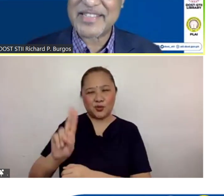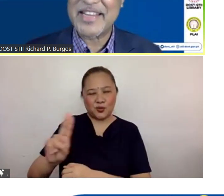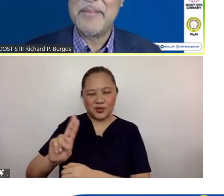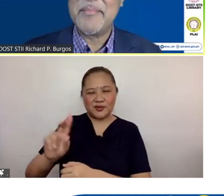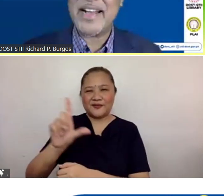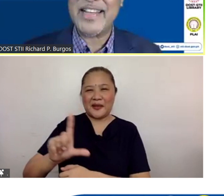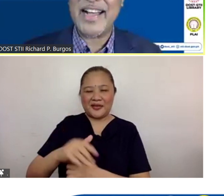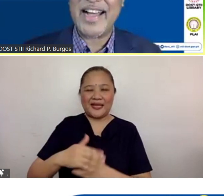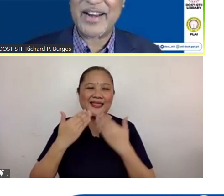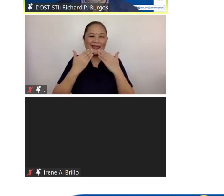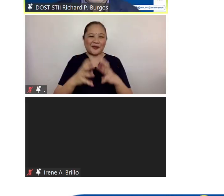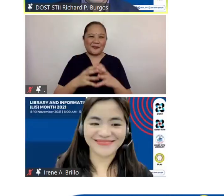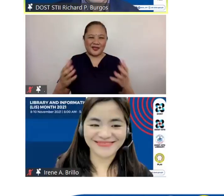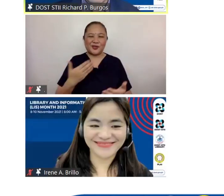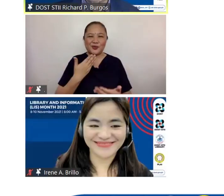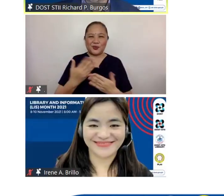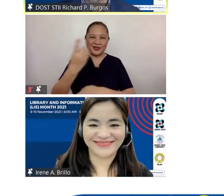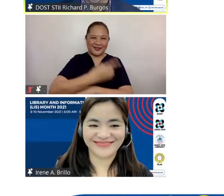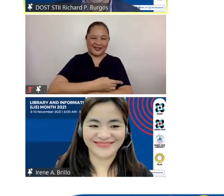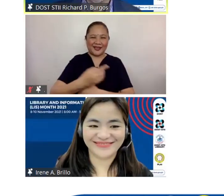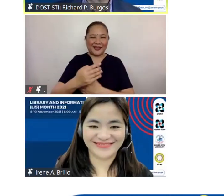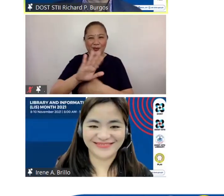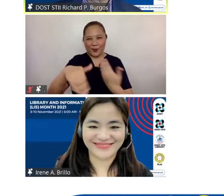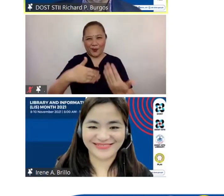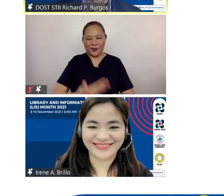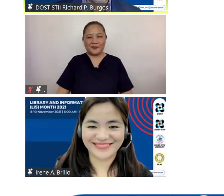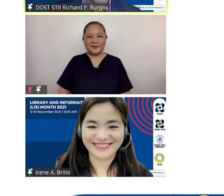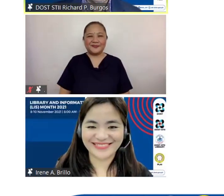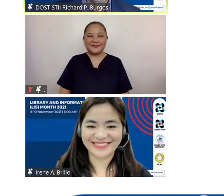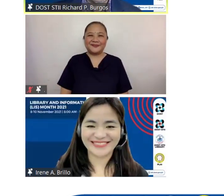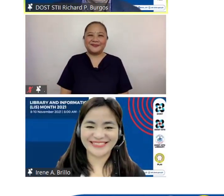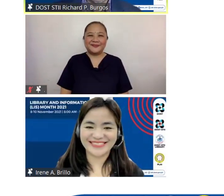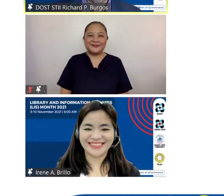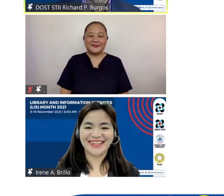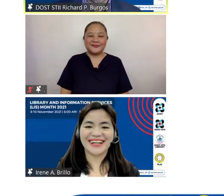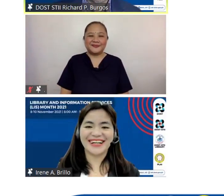very much. Magandang araw sa inyong lahat.